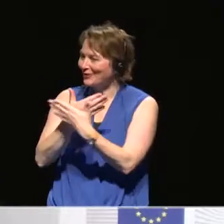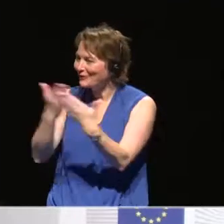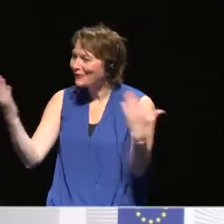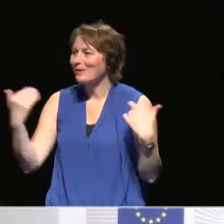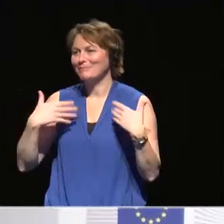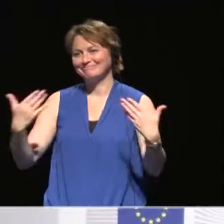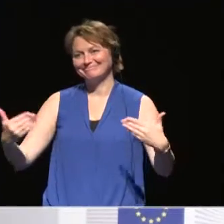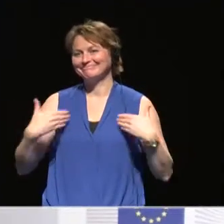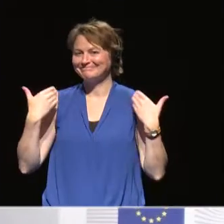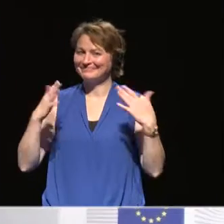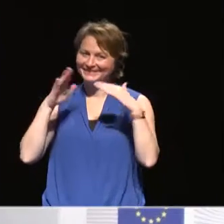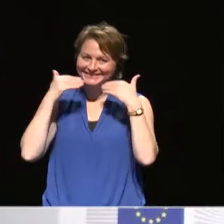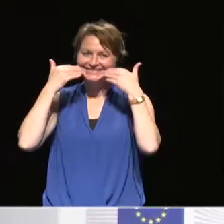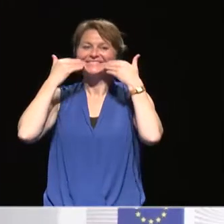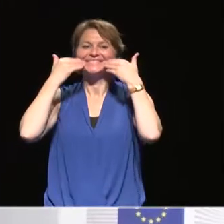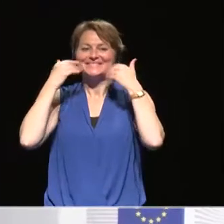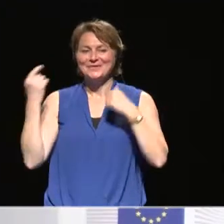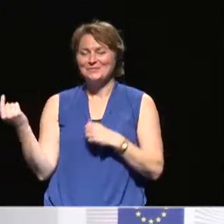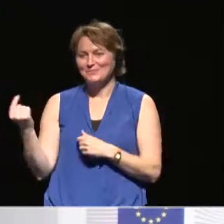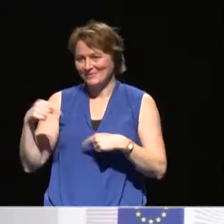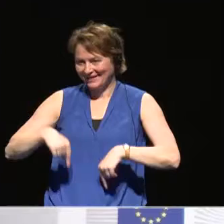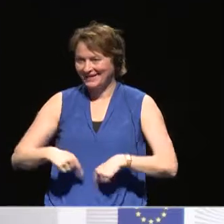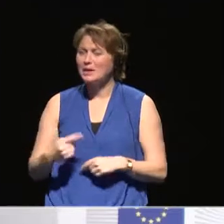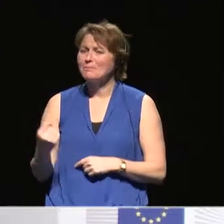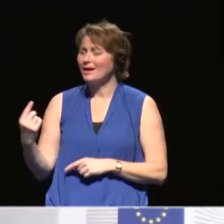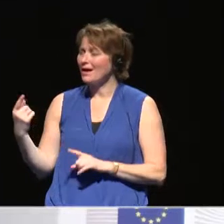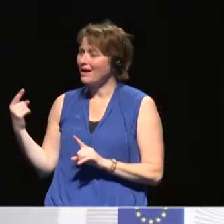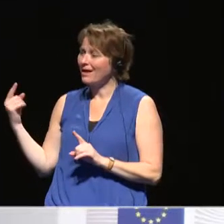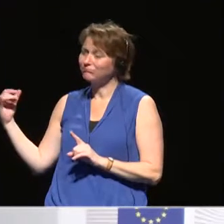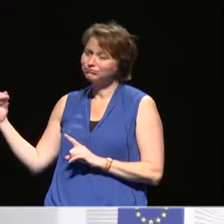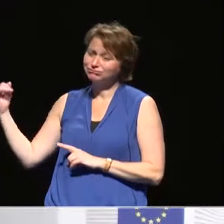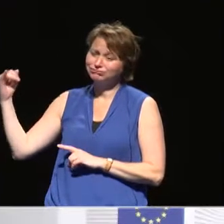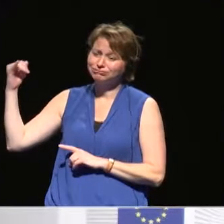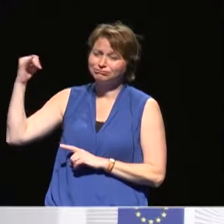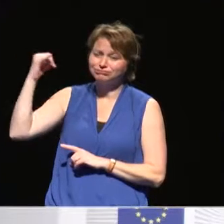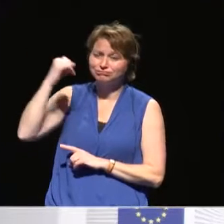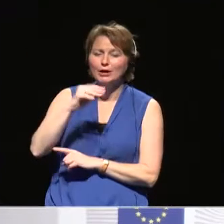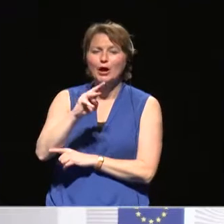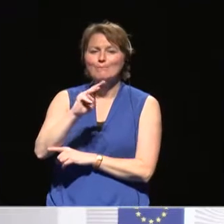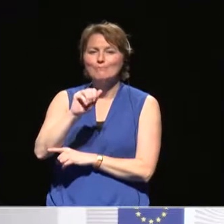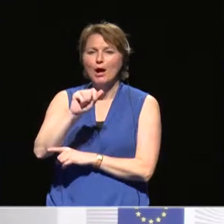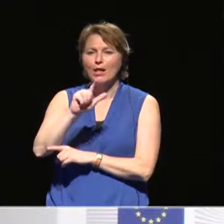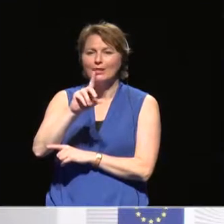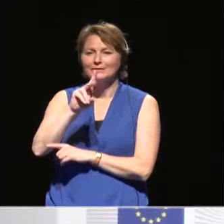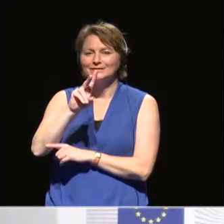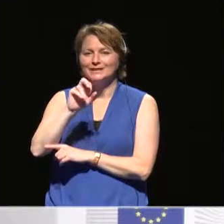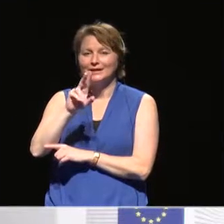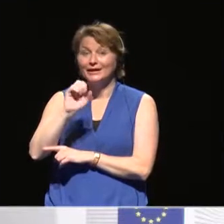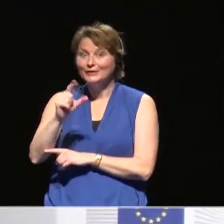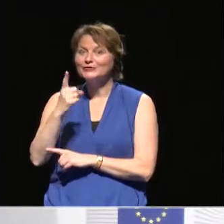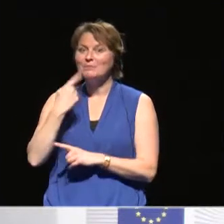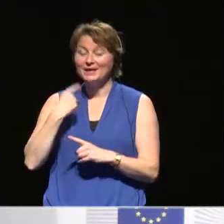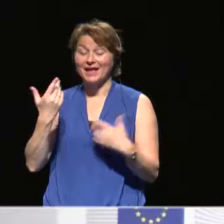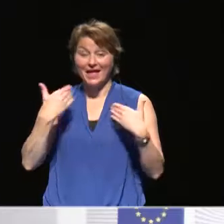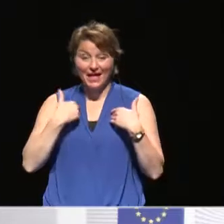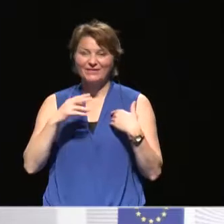this panel. I have come from a long way, all the way from the Maldives, to share with you some of my experiences of running an anti-corruption